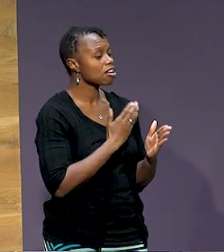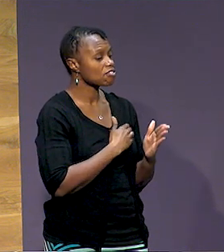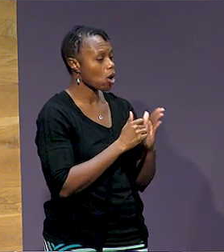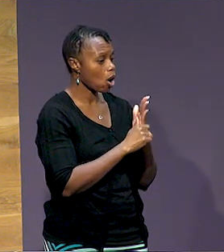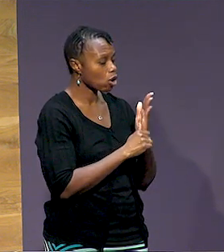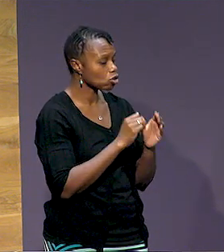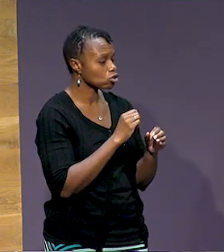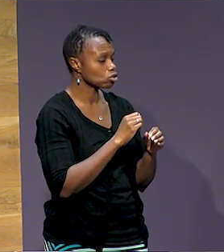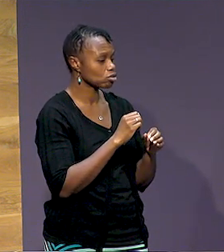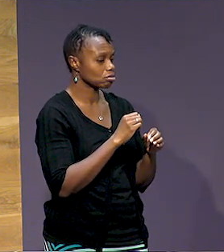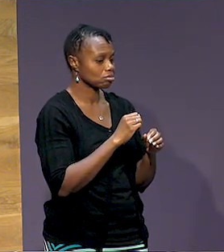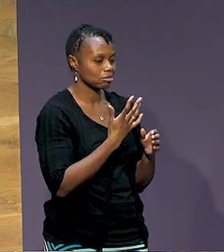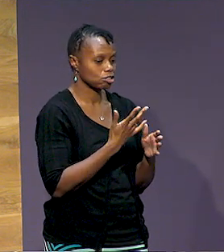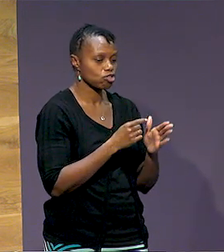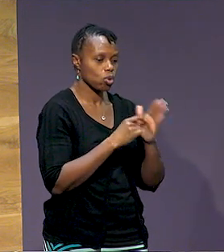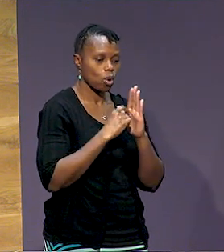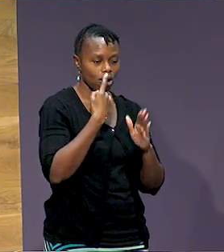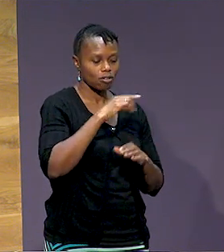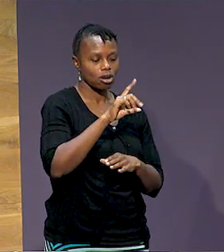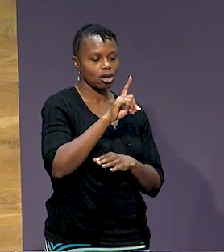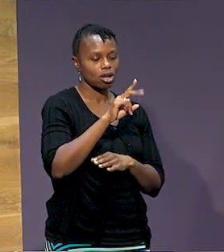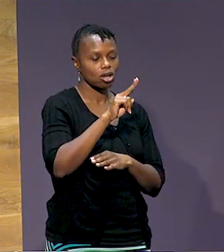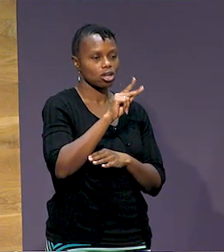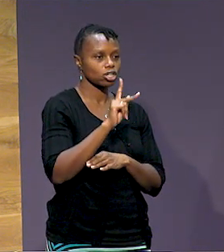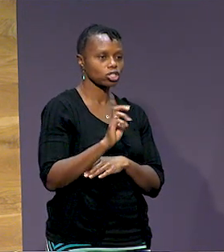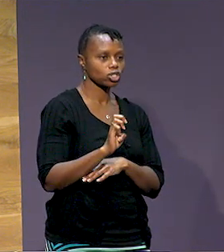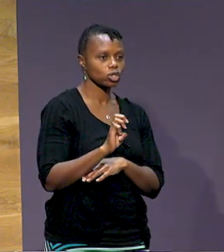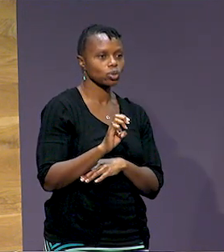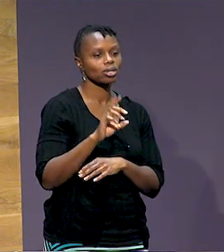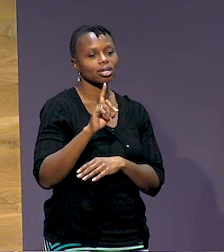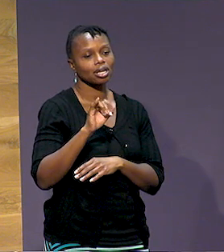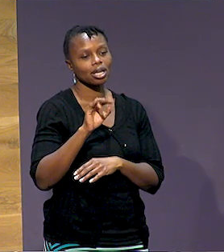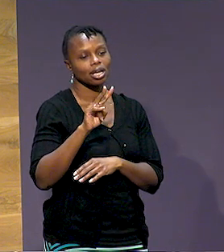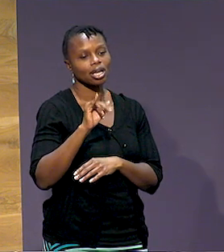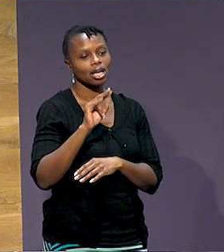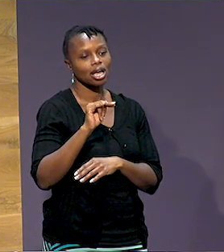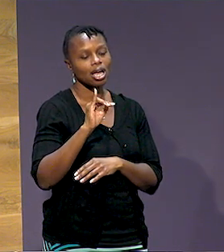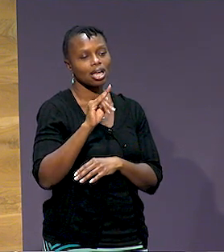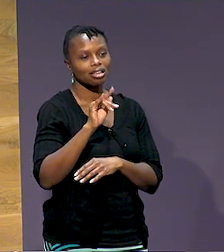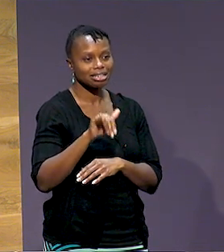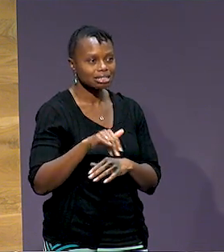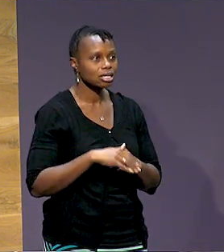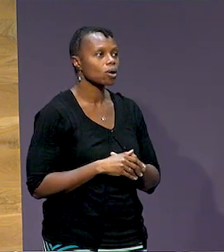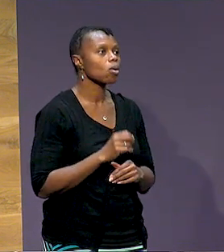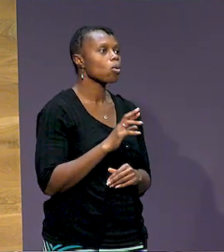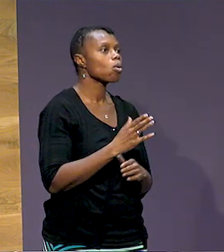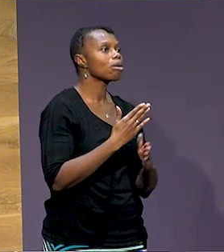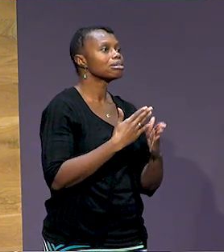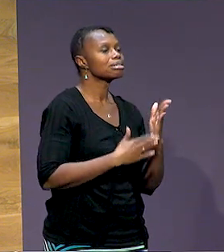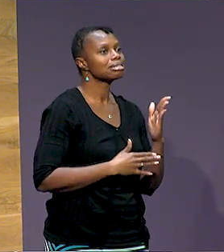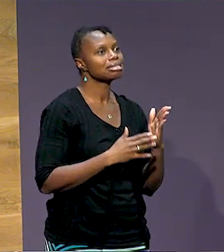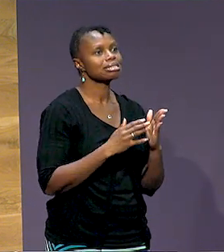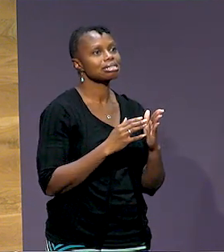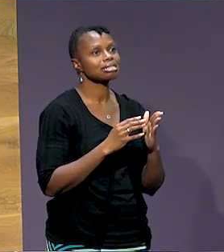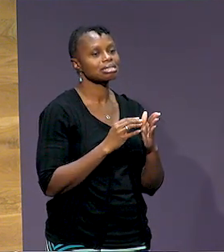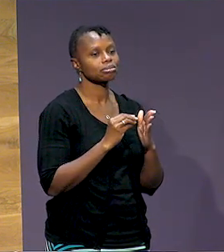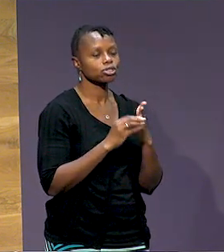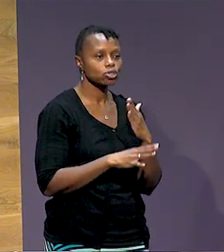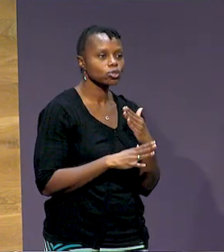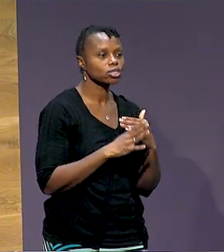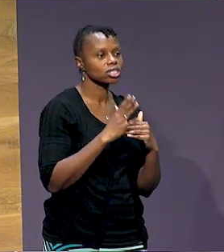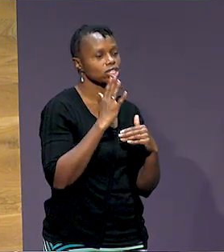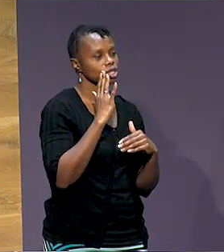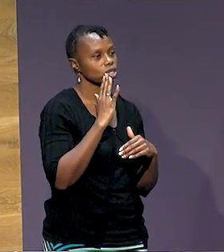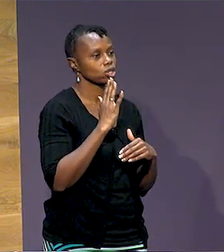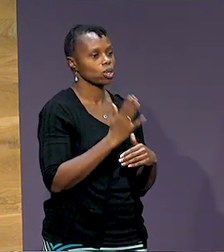we've had some Harvard students do a live reading of an article that we've had and then have a debate about it. Something that Anthony